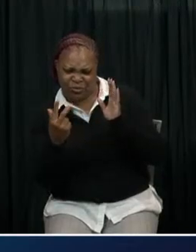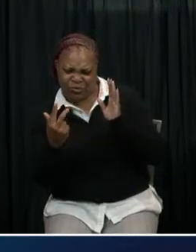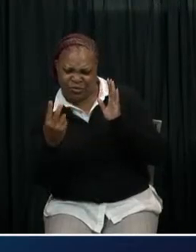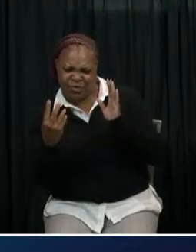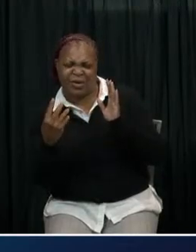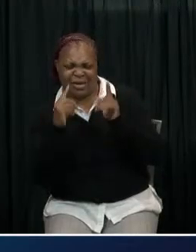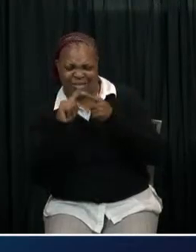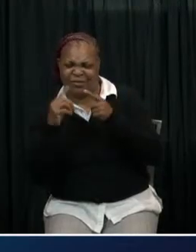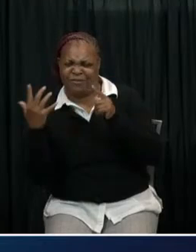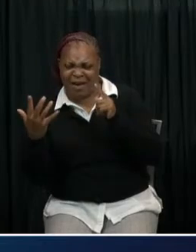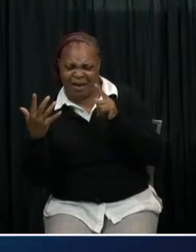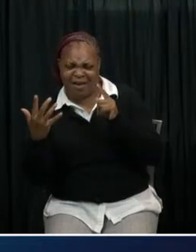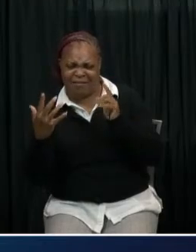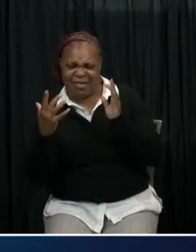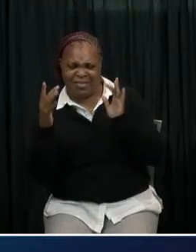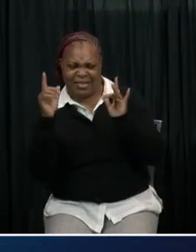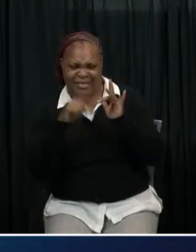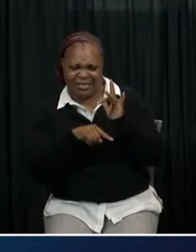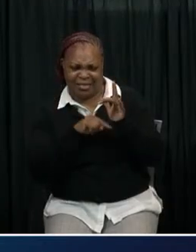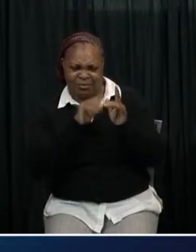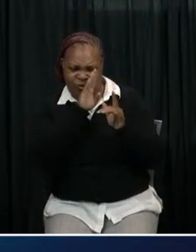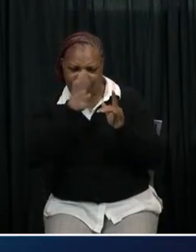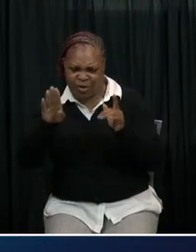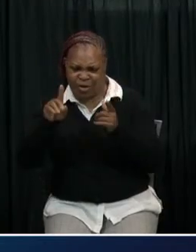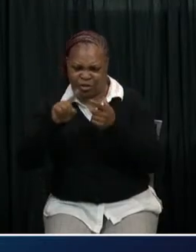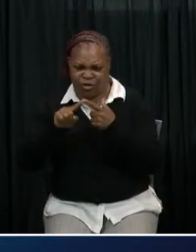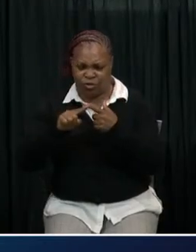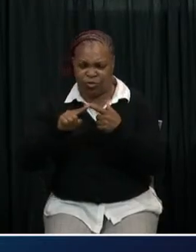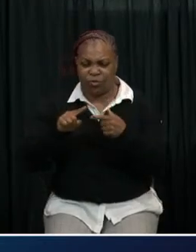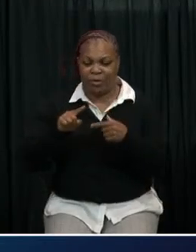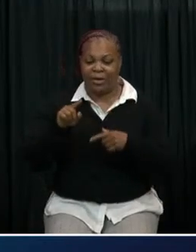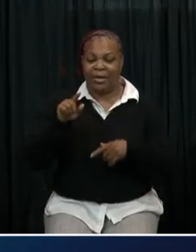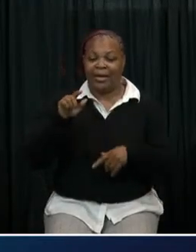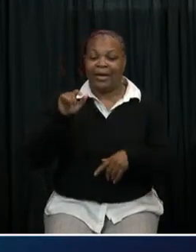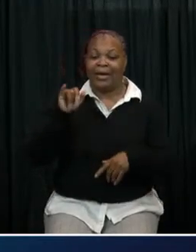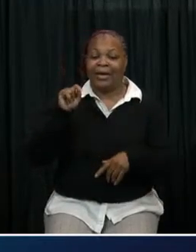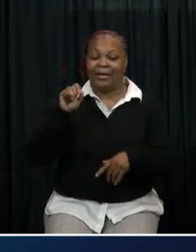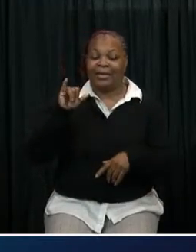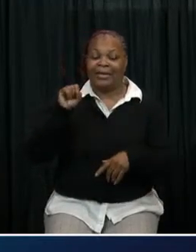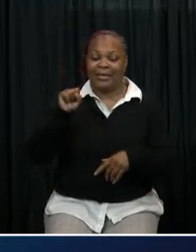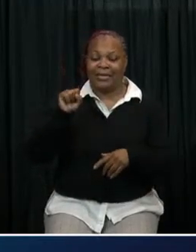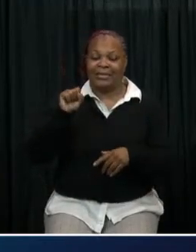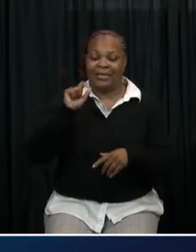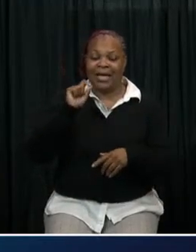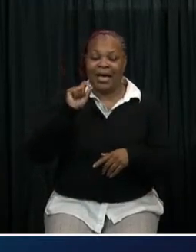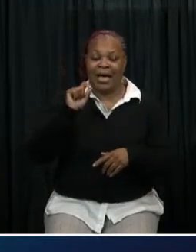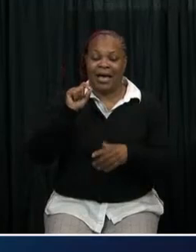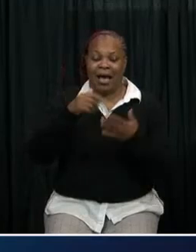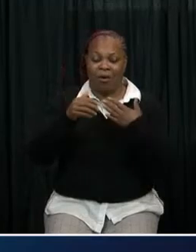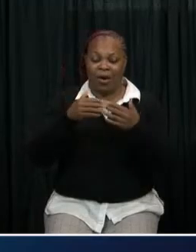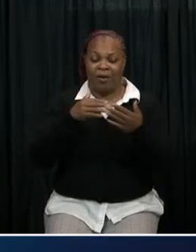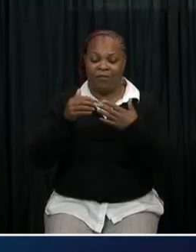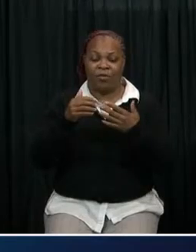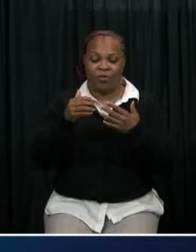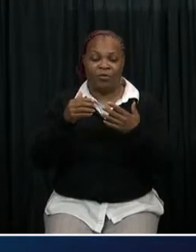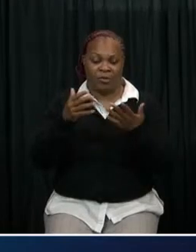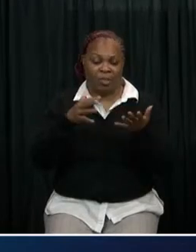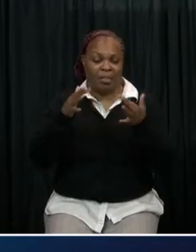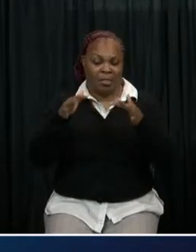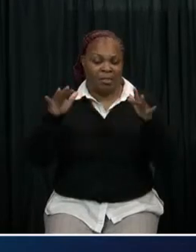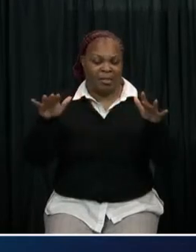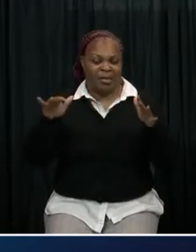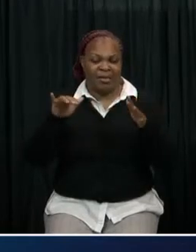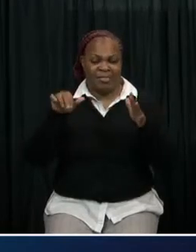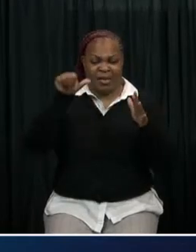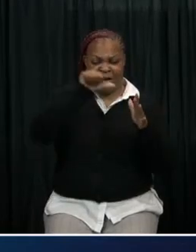5. And then we should just skip straight to, it is, however, imperative for the leader to be compassionate, etc. Those other ones,